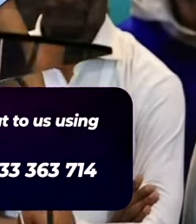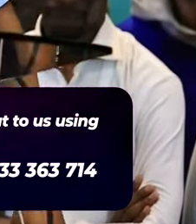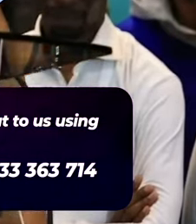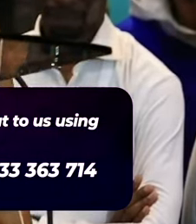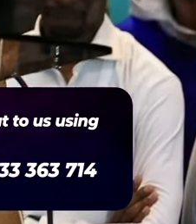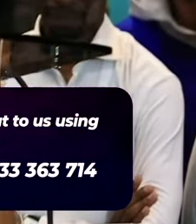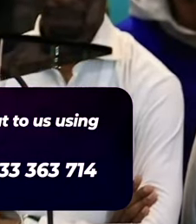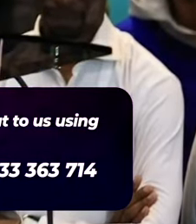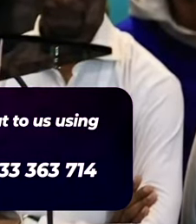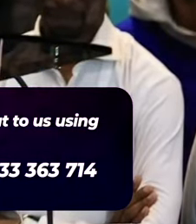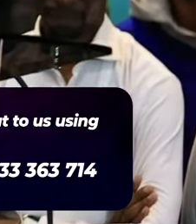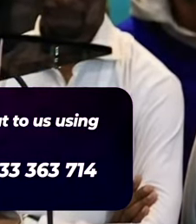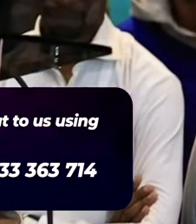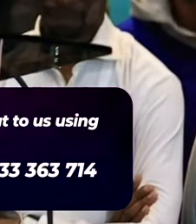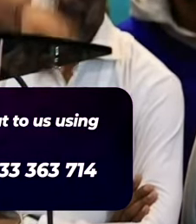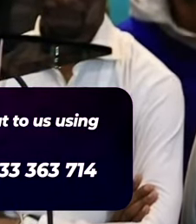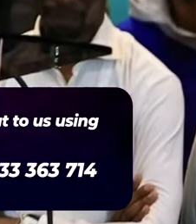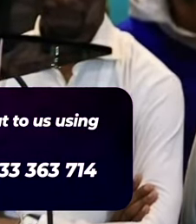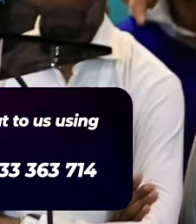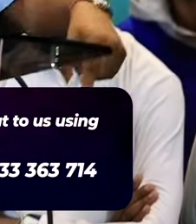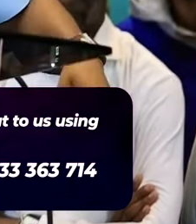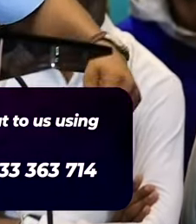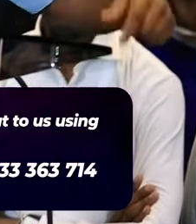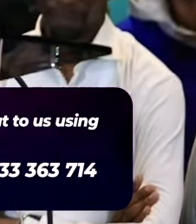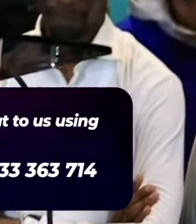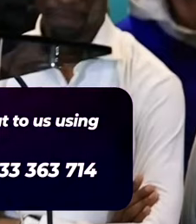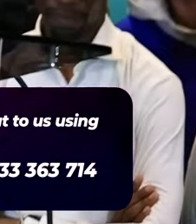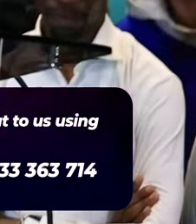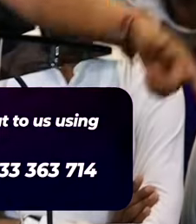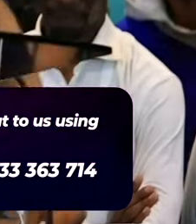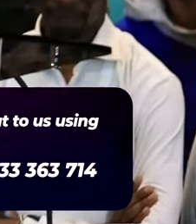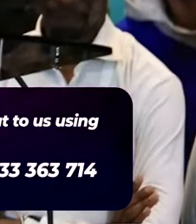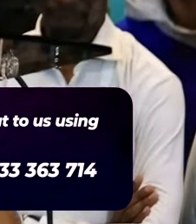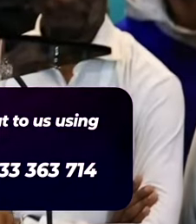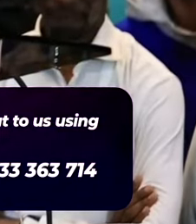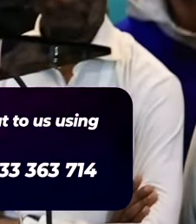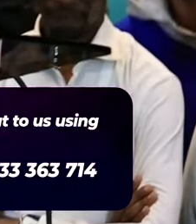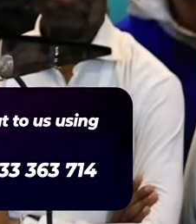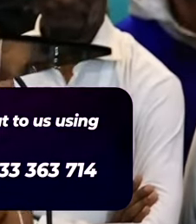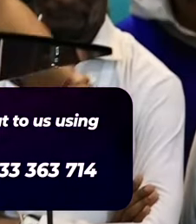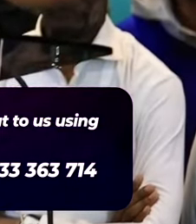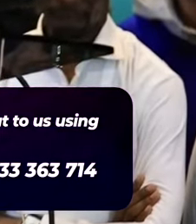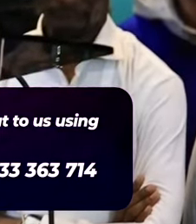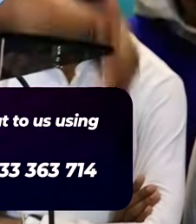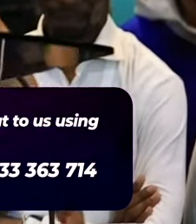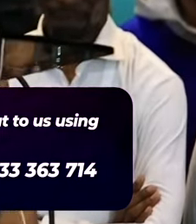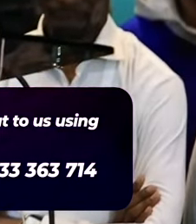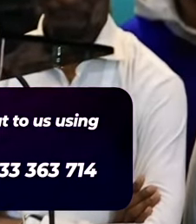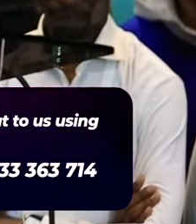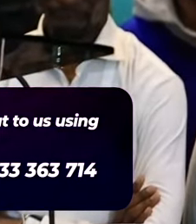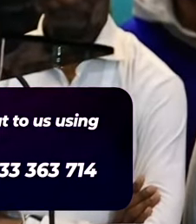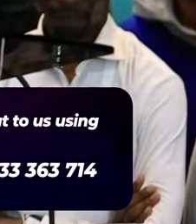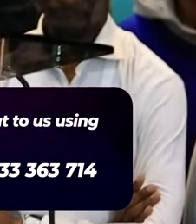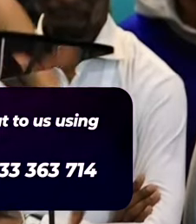grandparents married the wrong people. Our fathers and mothers married the wrong people. And it is our